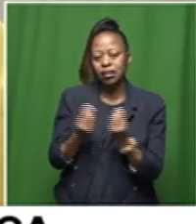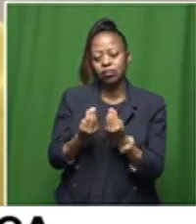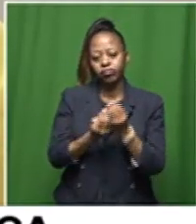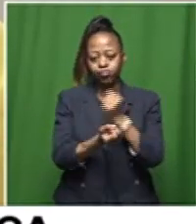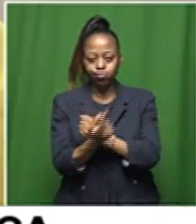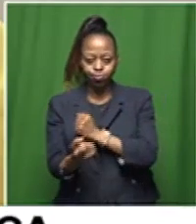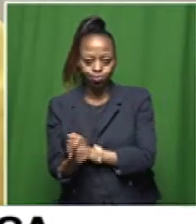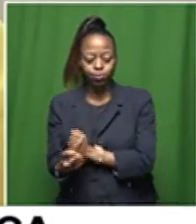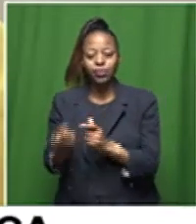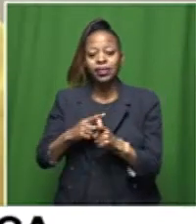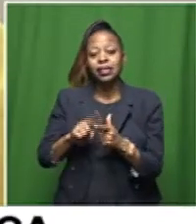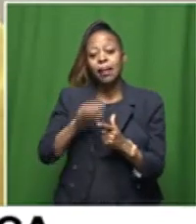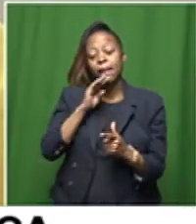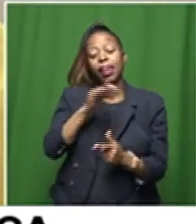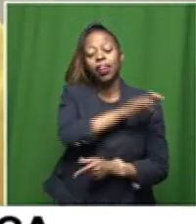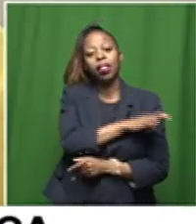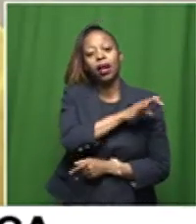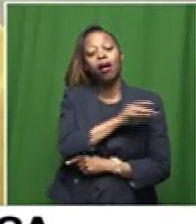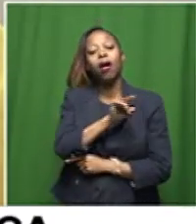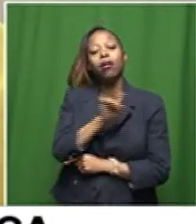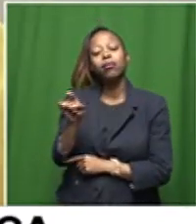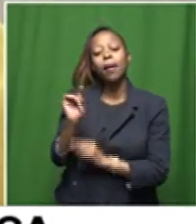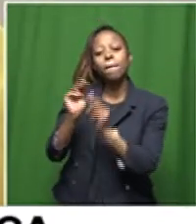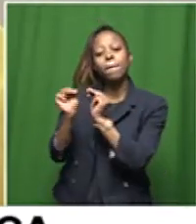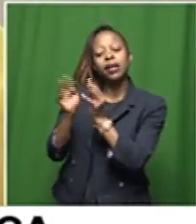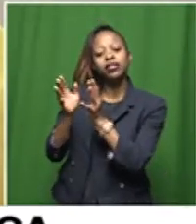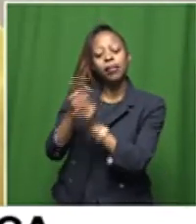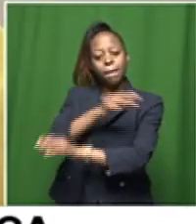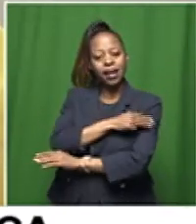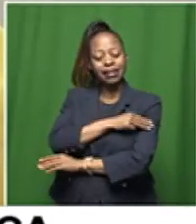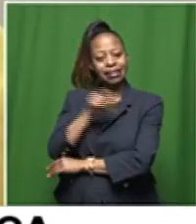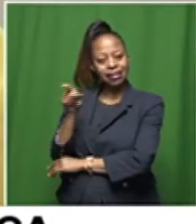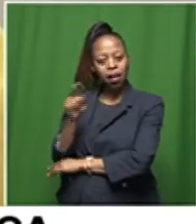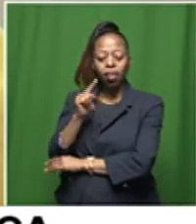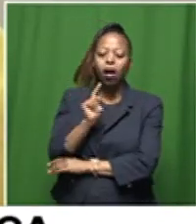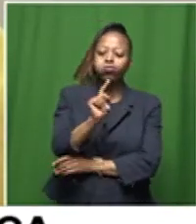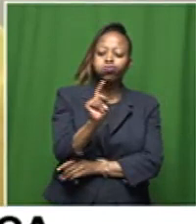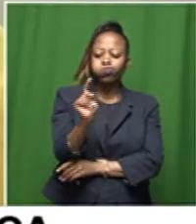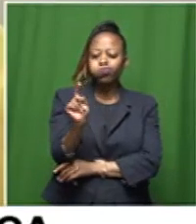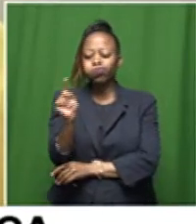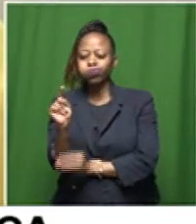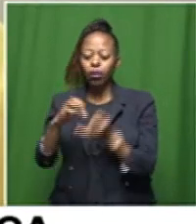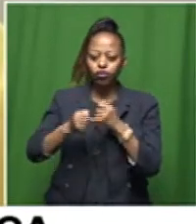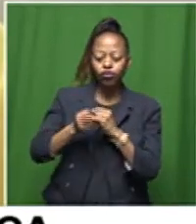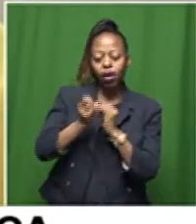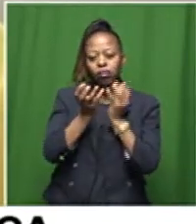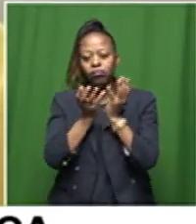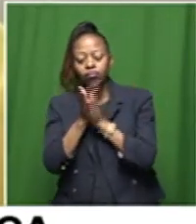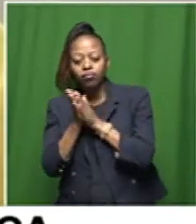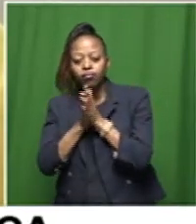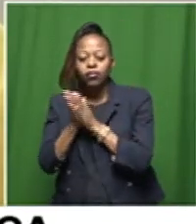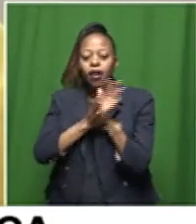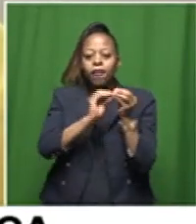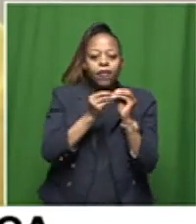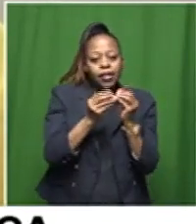So the clinical manager is currently going around and trying to